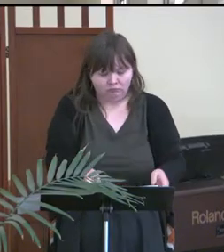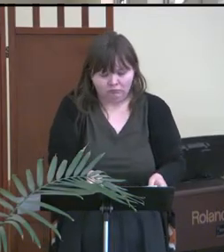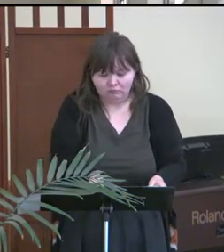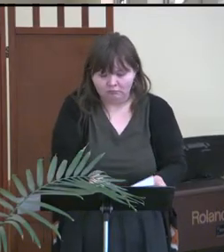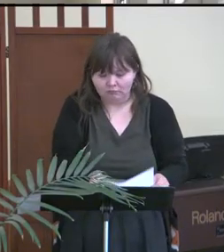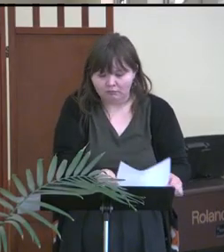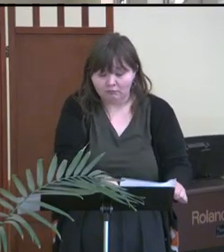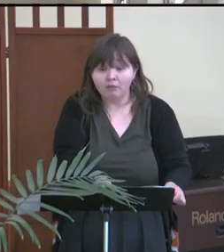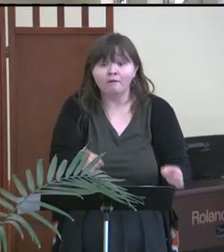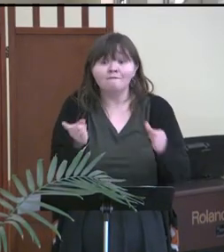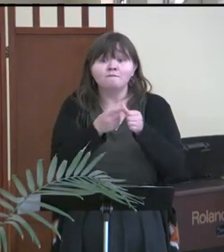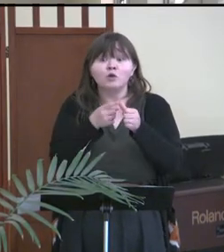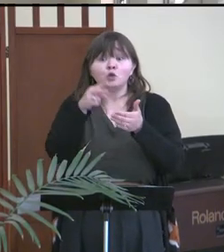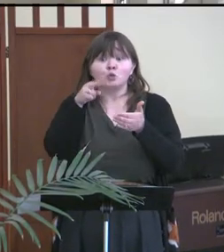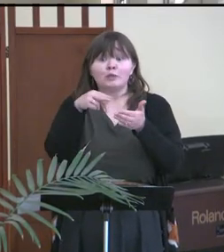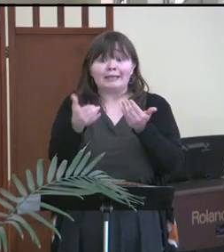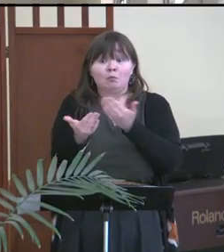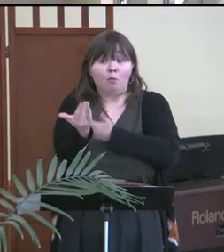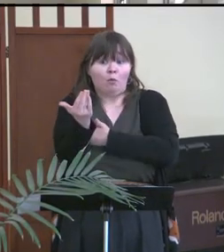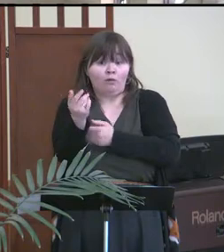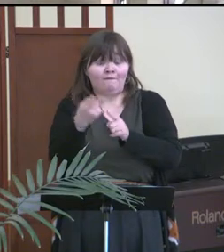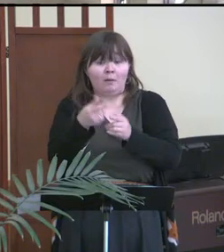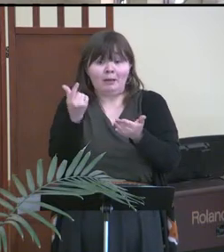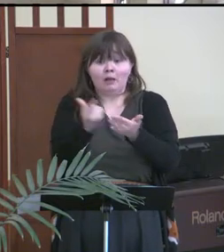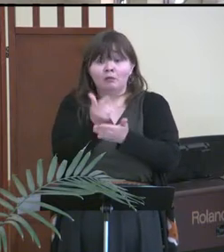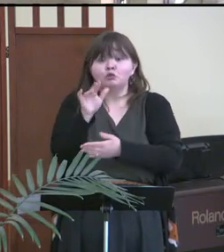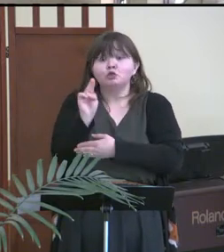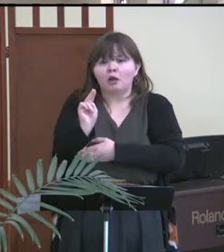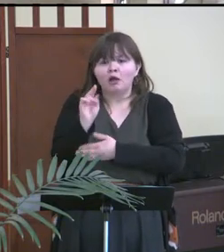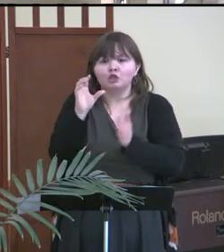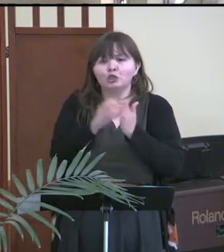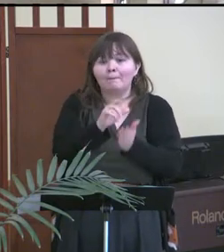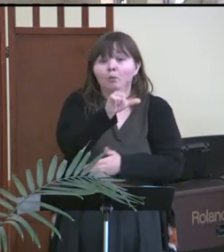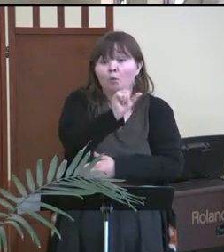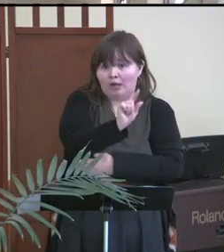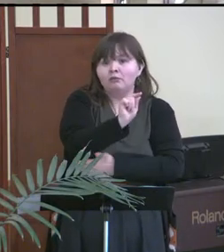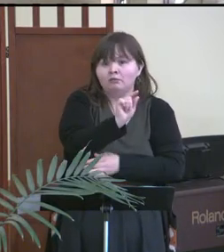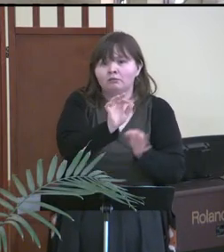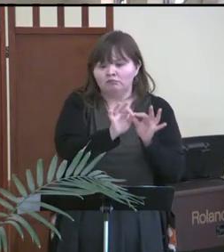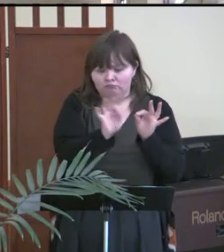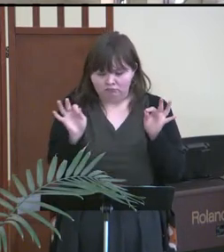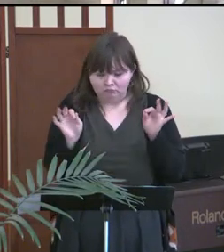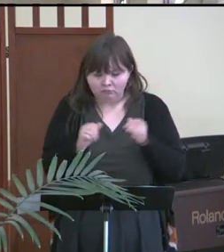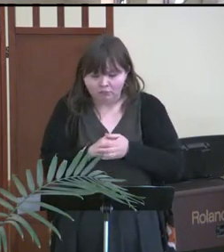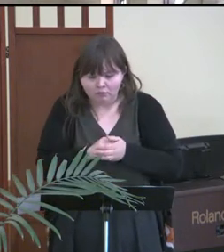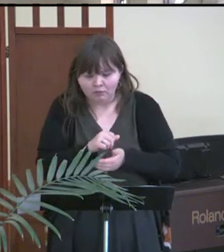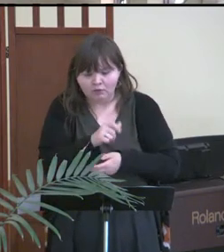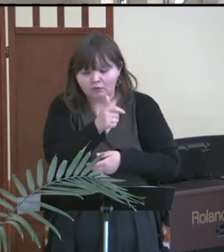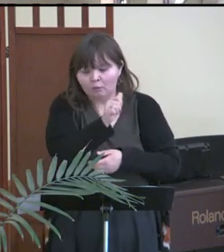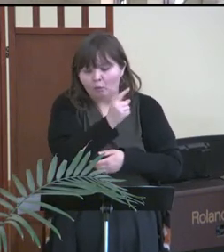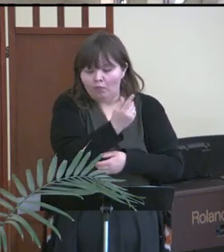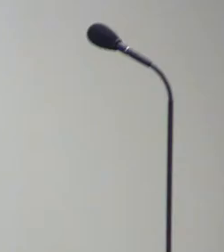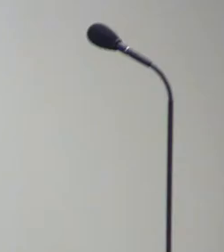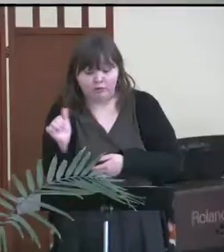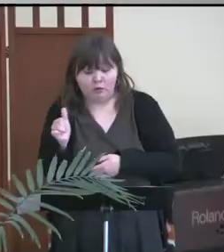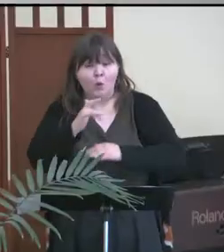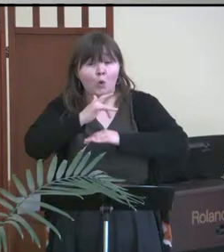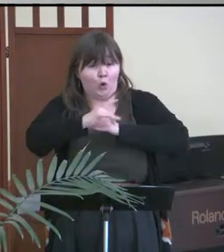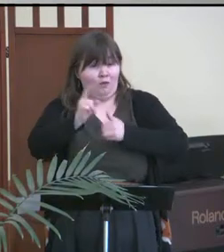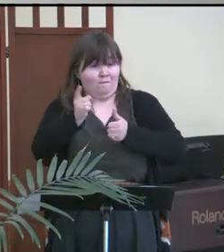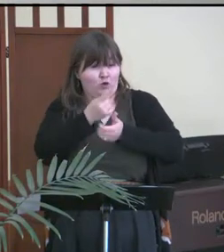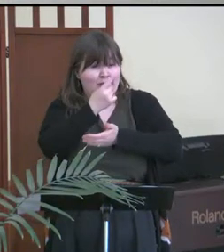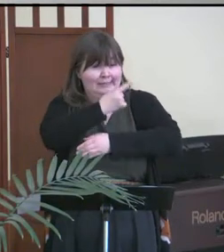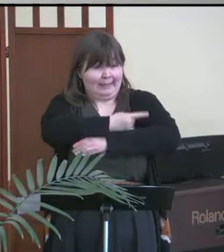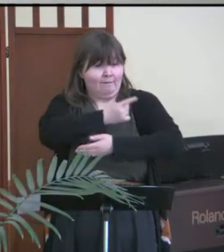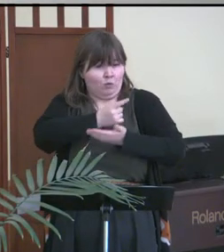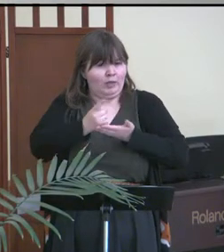So our first reading this morning is from the Gospel of John, chapter 20. Early on the first day of the week, while it was still